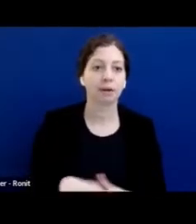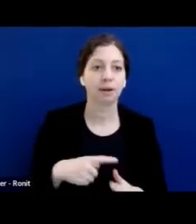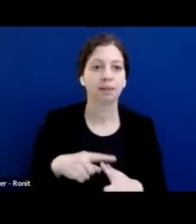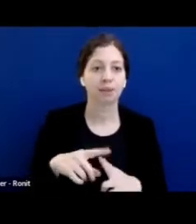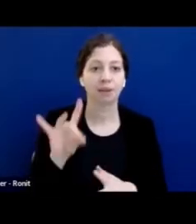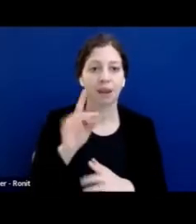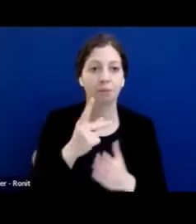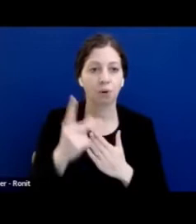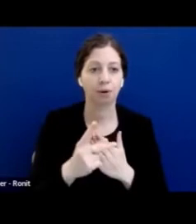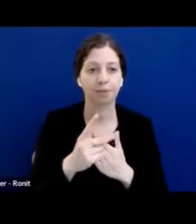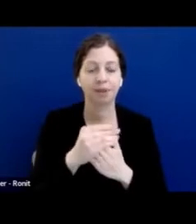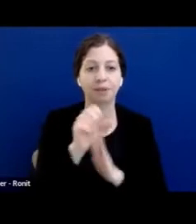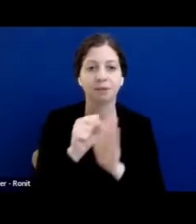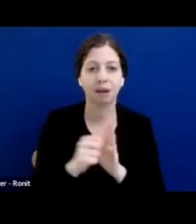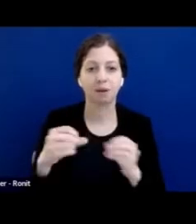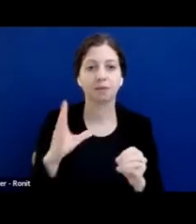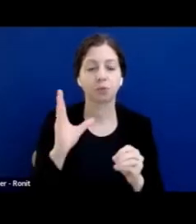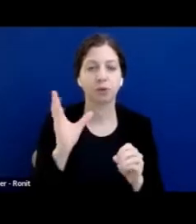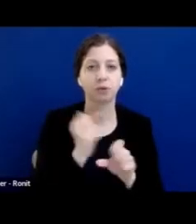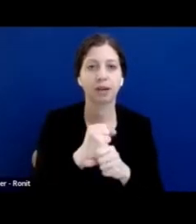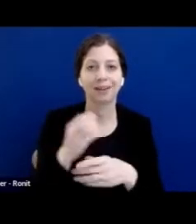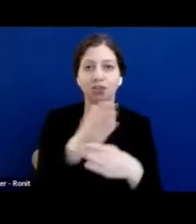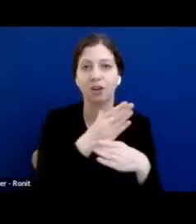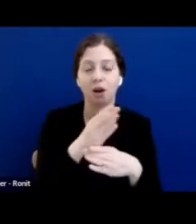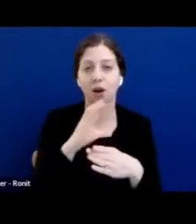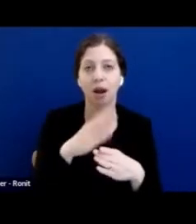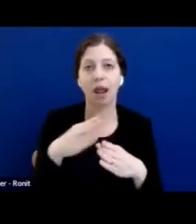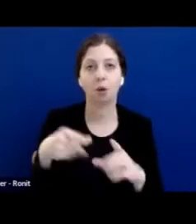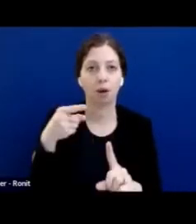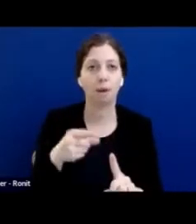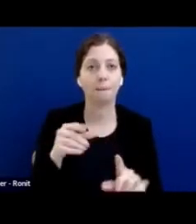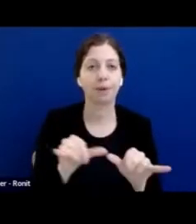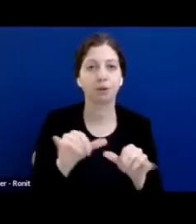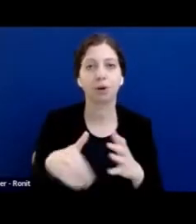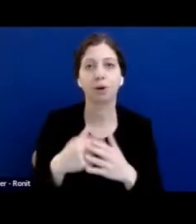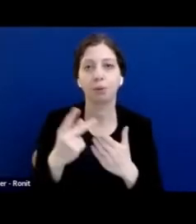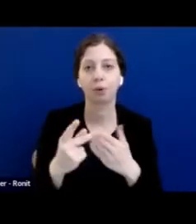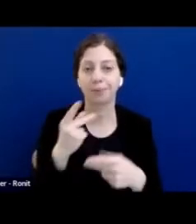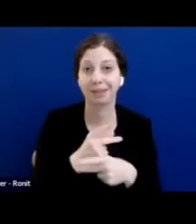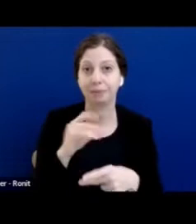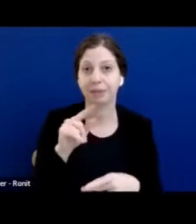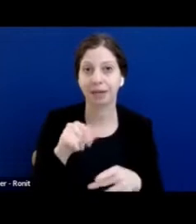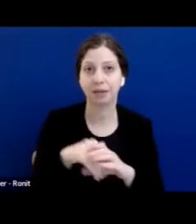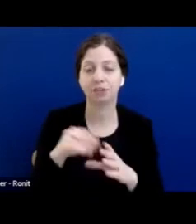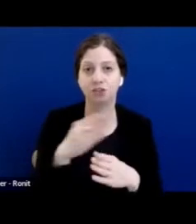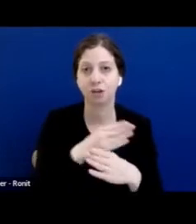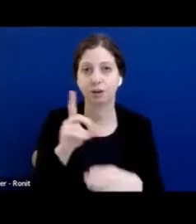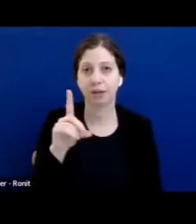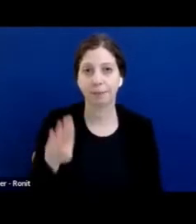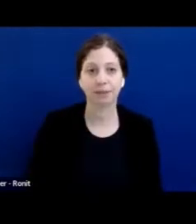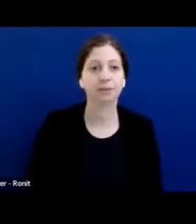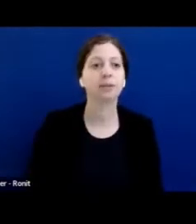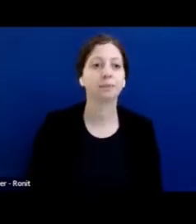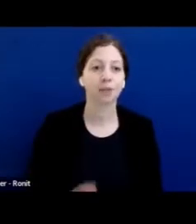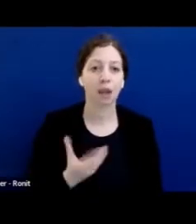the state office will create a set of shared outcome measures on which all the programs will keep data in the shared database. Our office